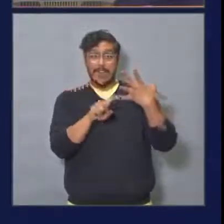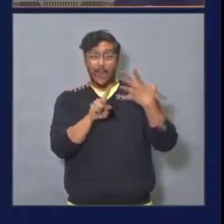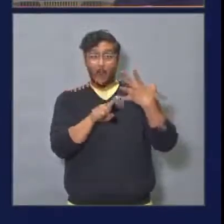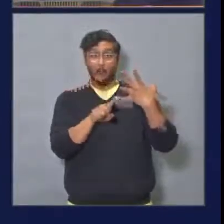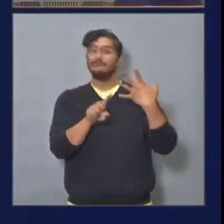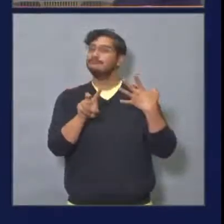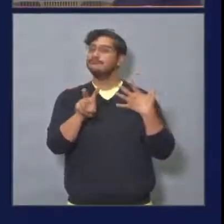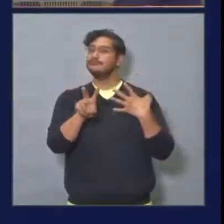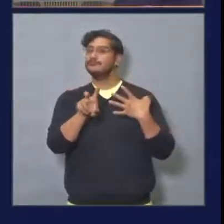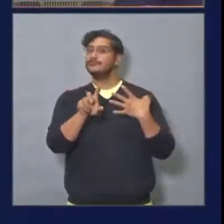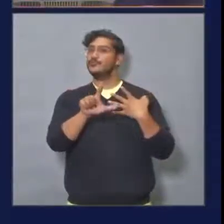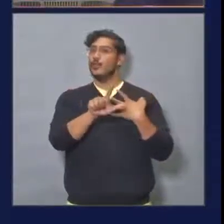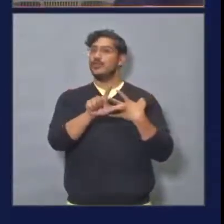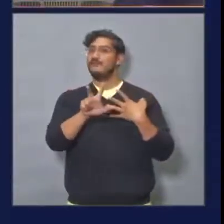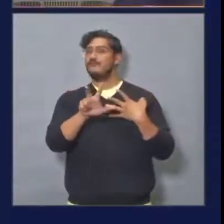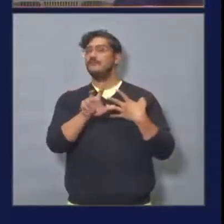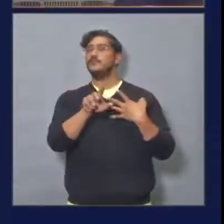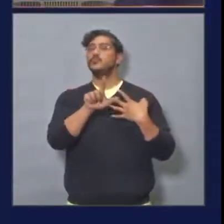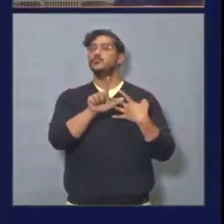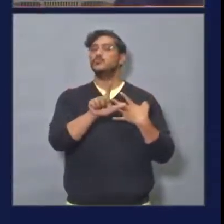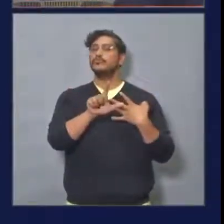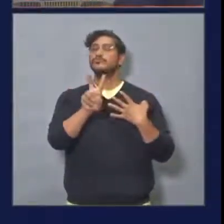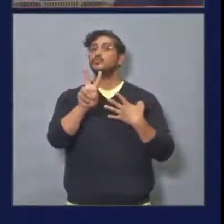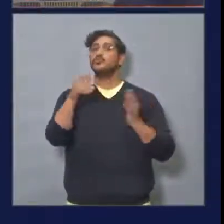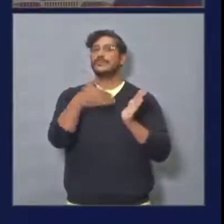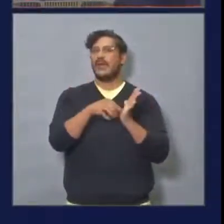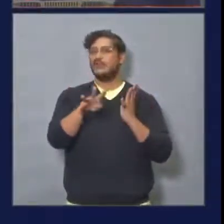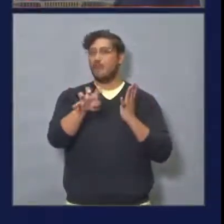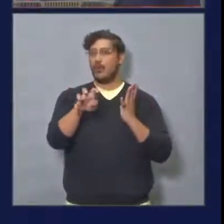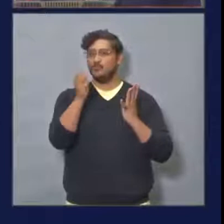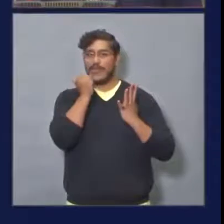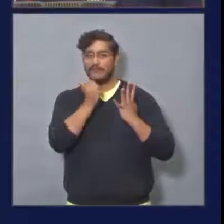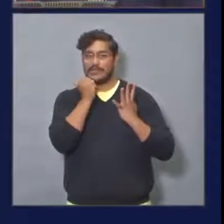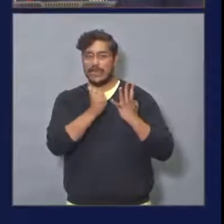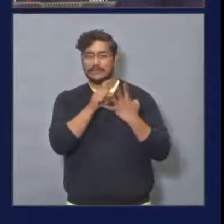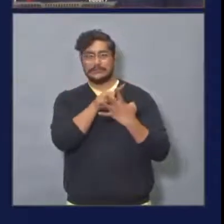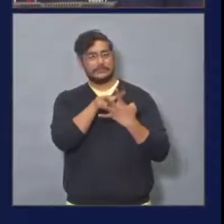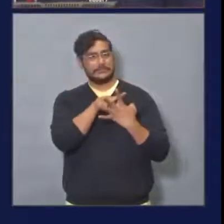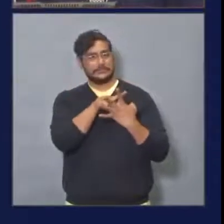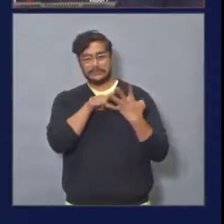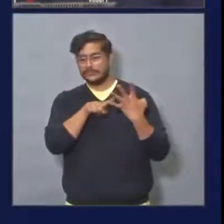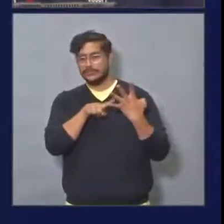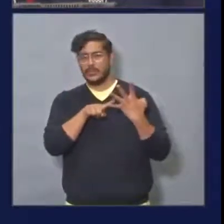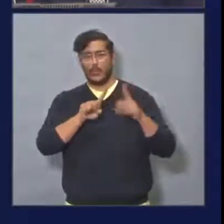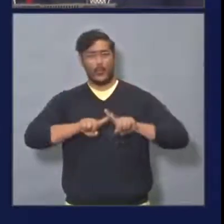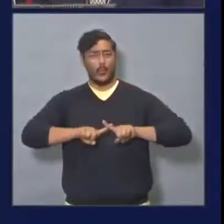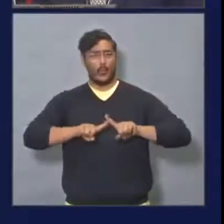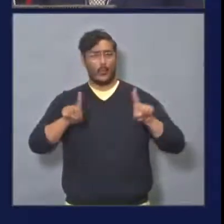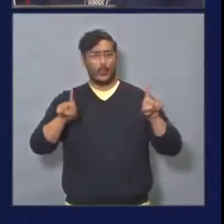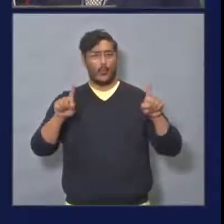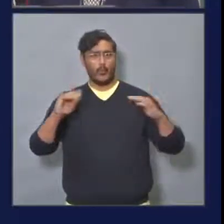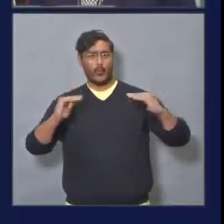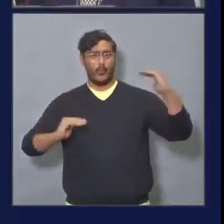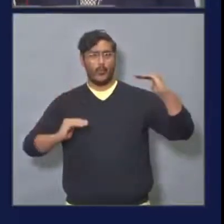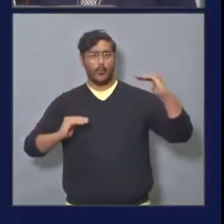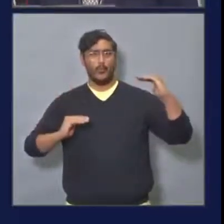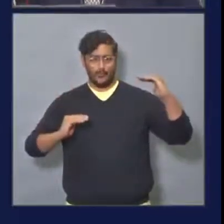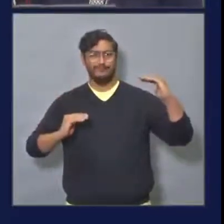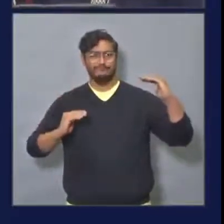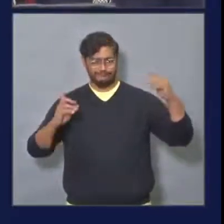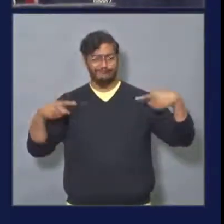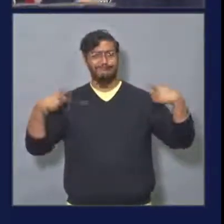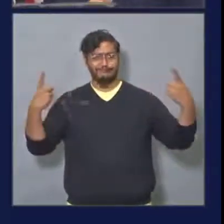2,400 new cases a day. This daily average paints a very clear picture of what has been happening over the last few